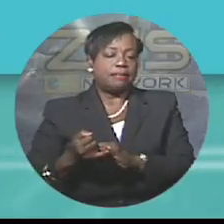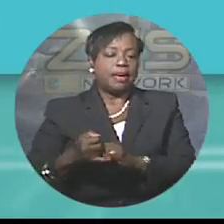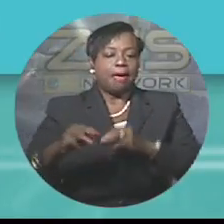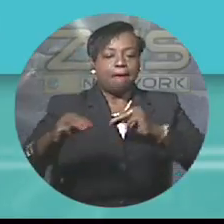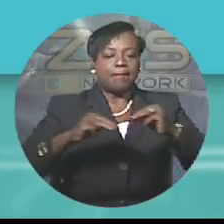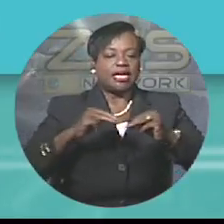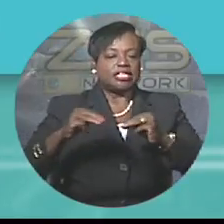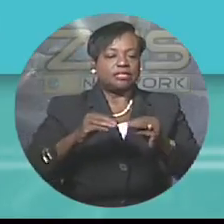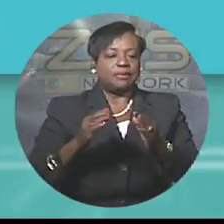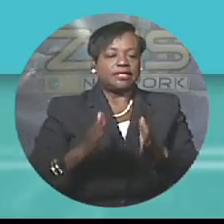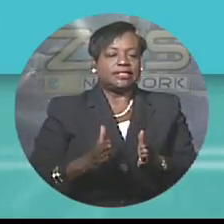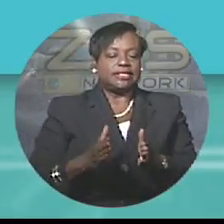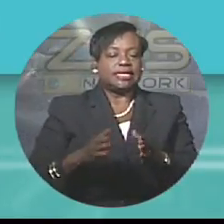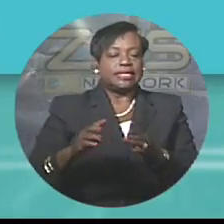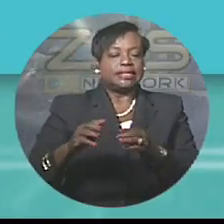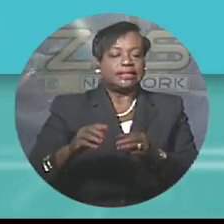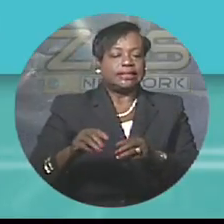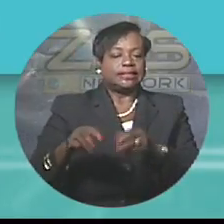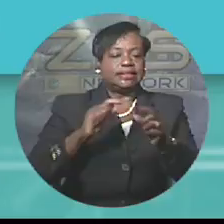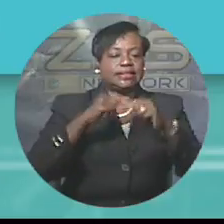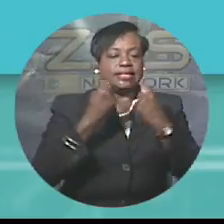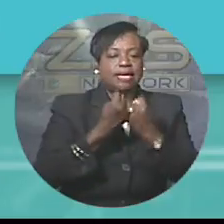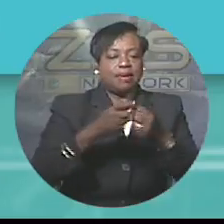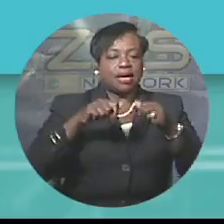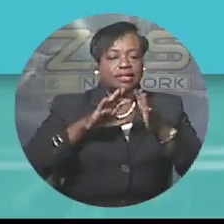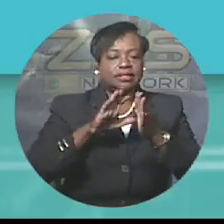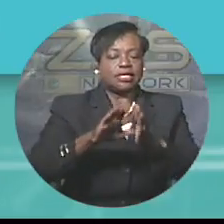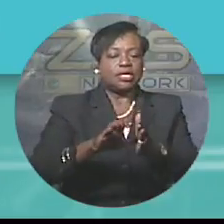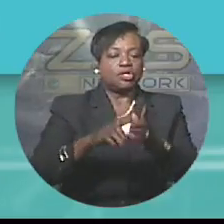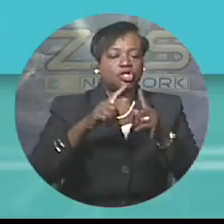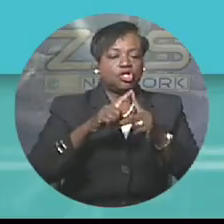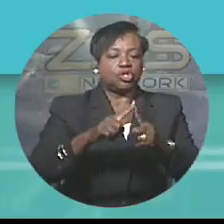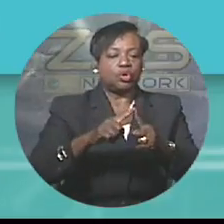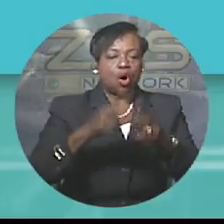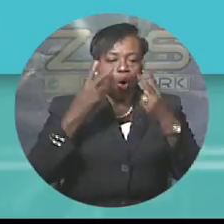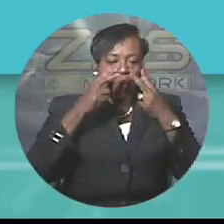monitor Hurricane Irma and is preparing to fully activate its command center on Thursday.